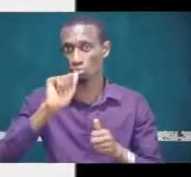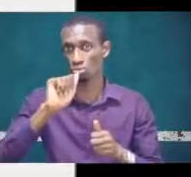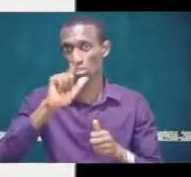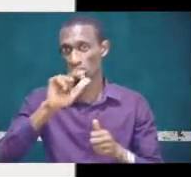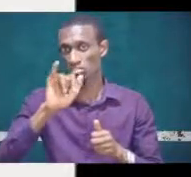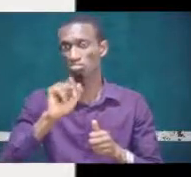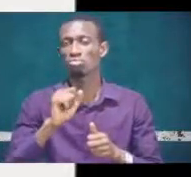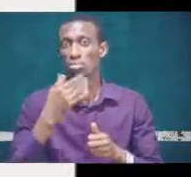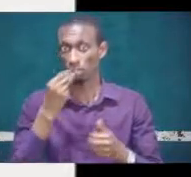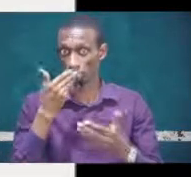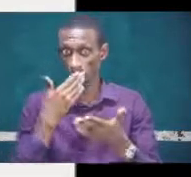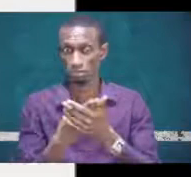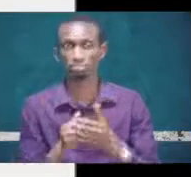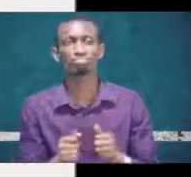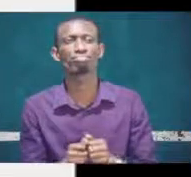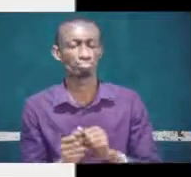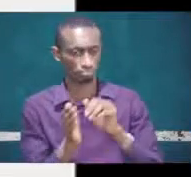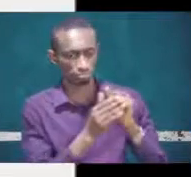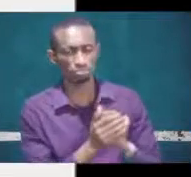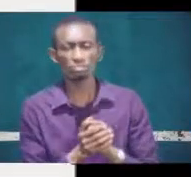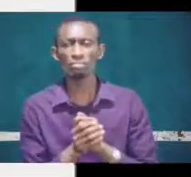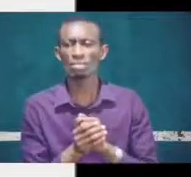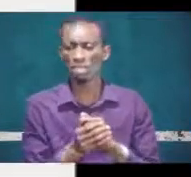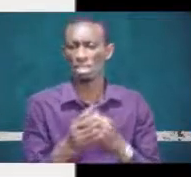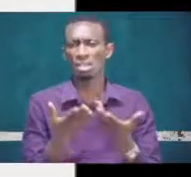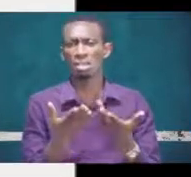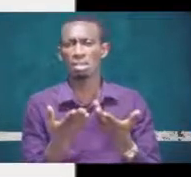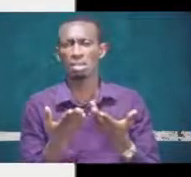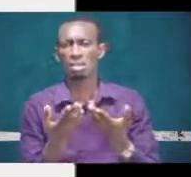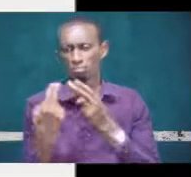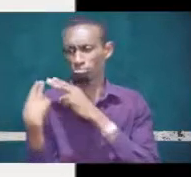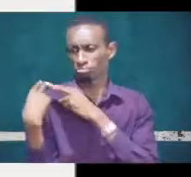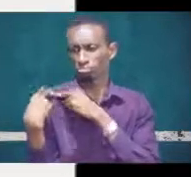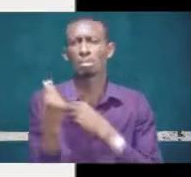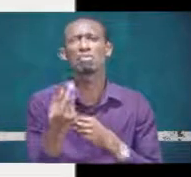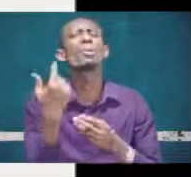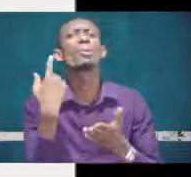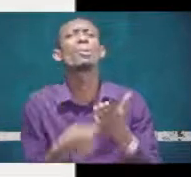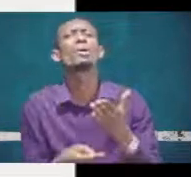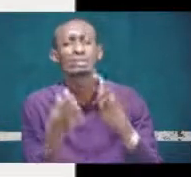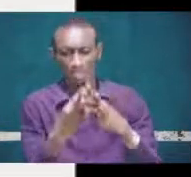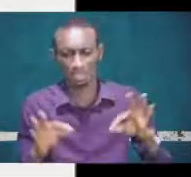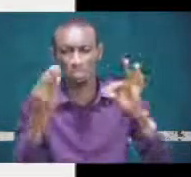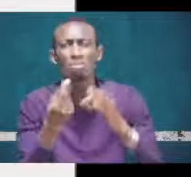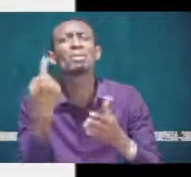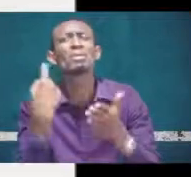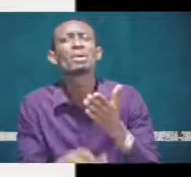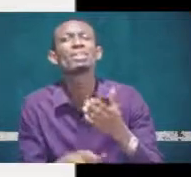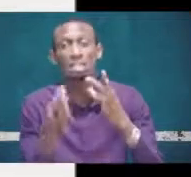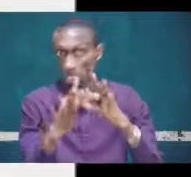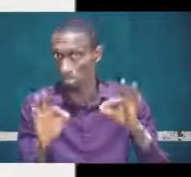money? What could be the functions of money? What is the importance of money? One of the importances of